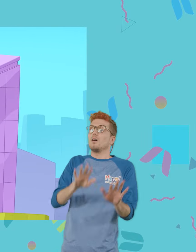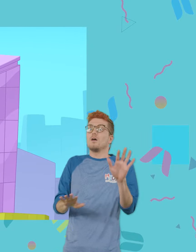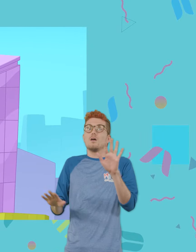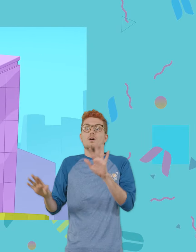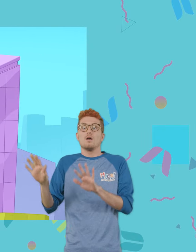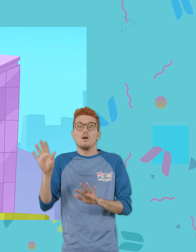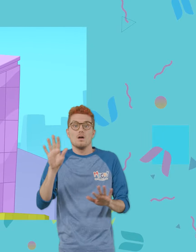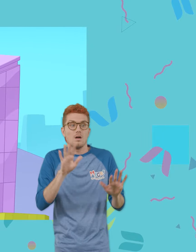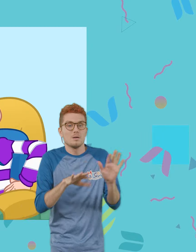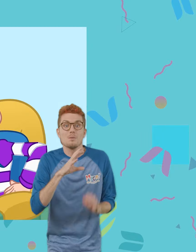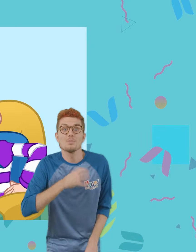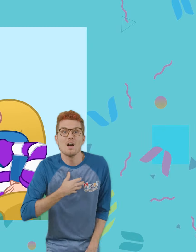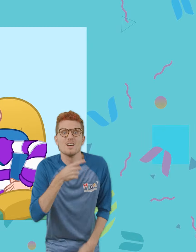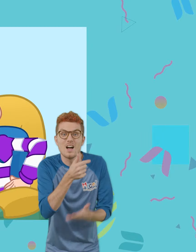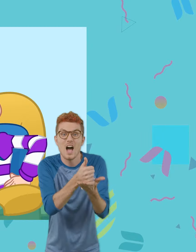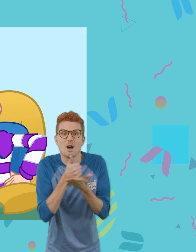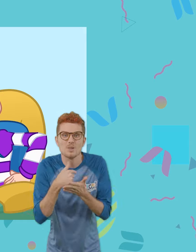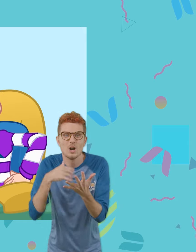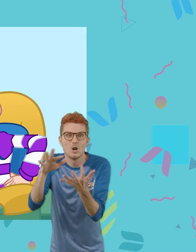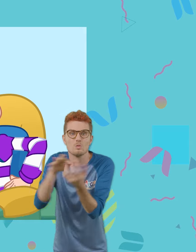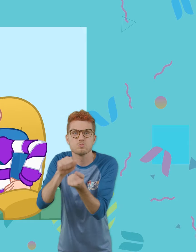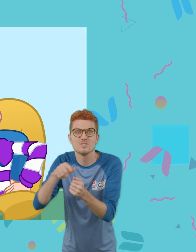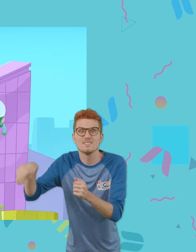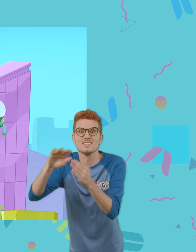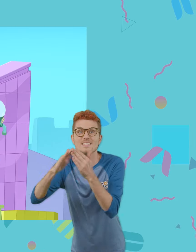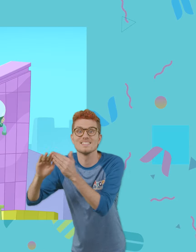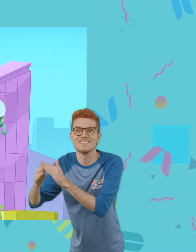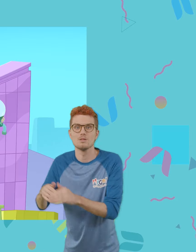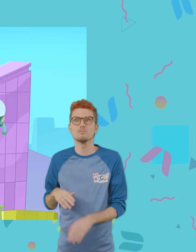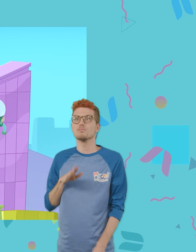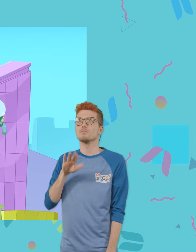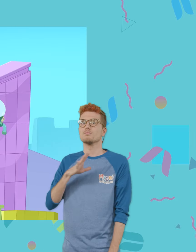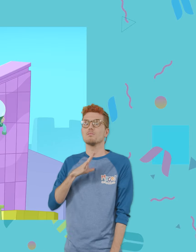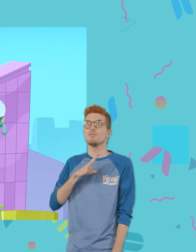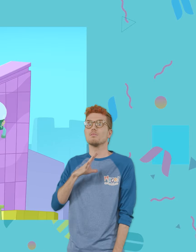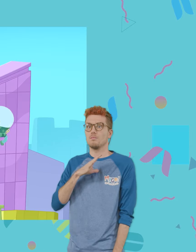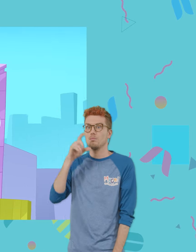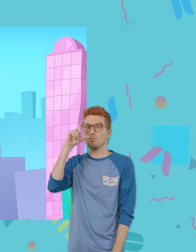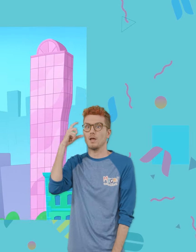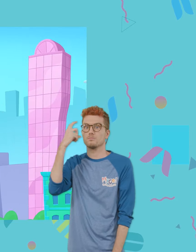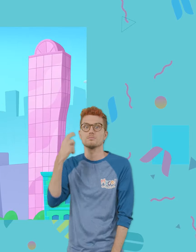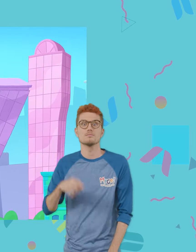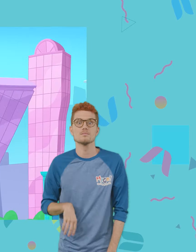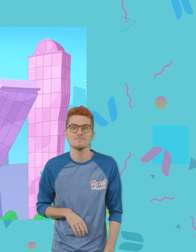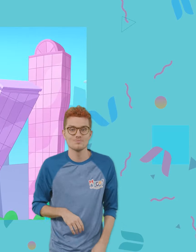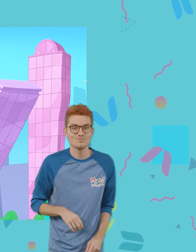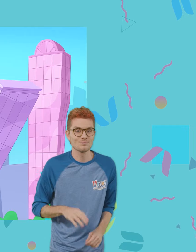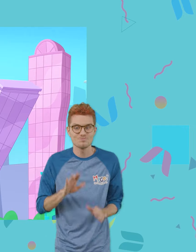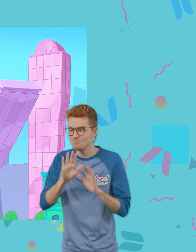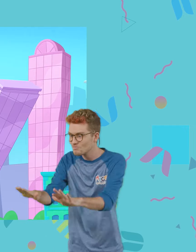No, Morphle. Help them wreck the city. Okay, Mr.